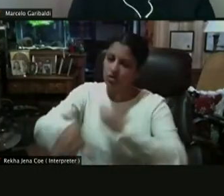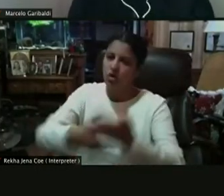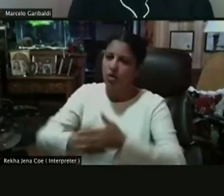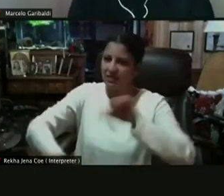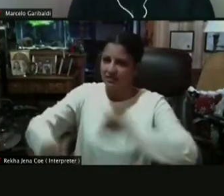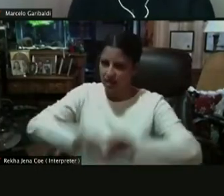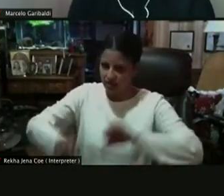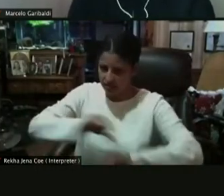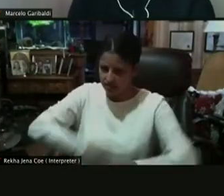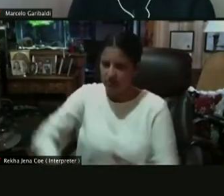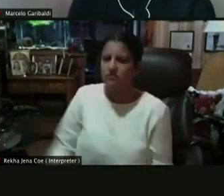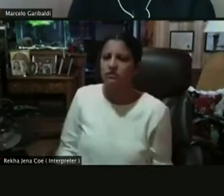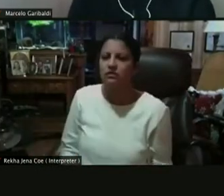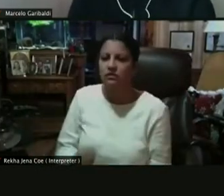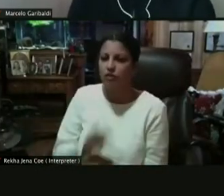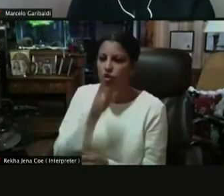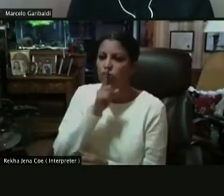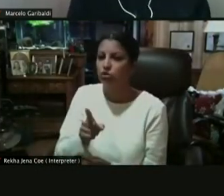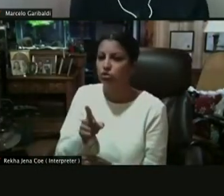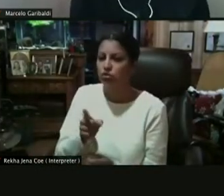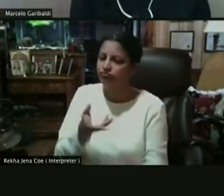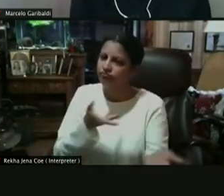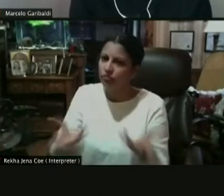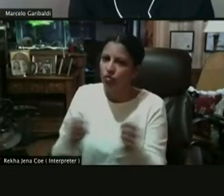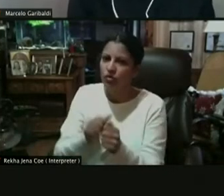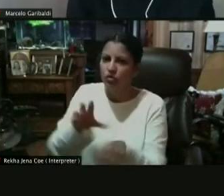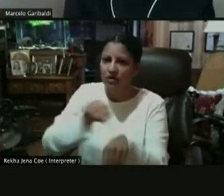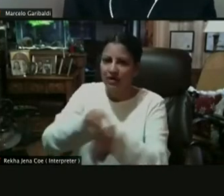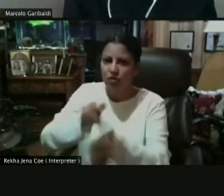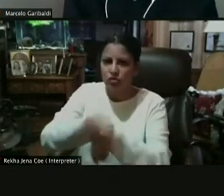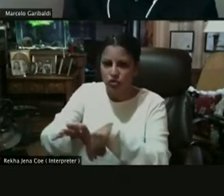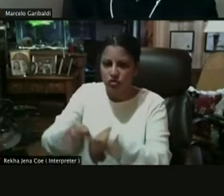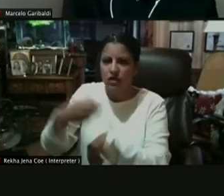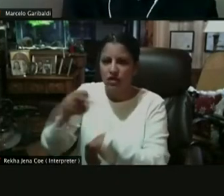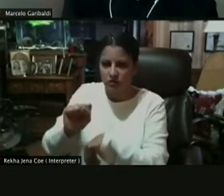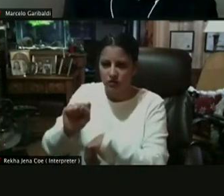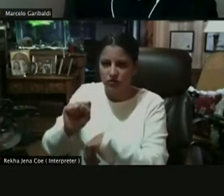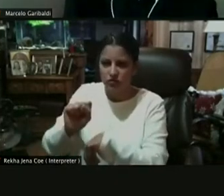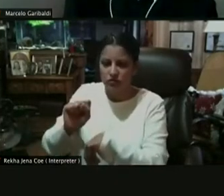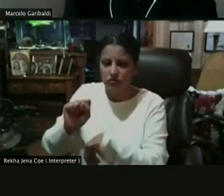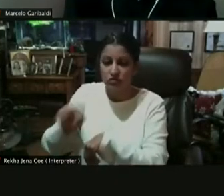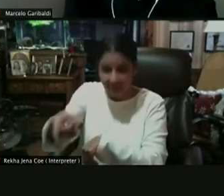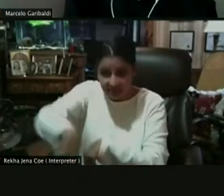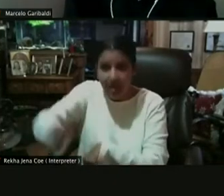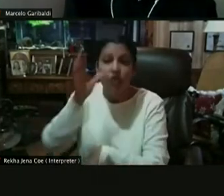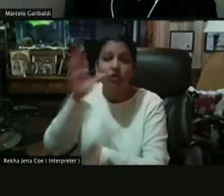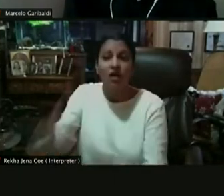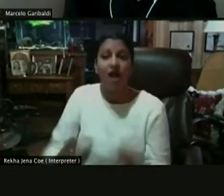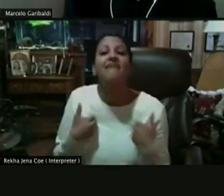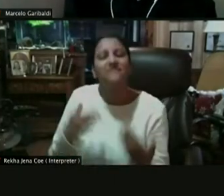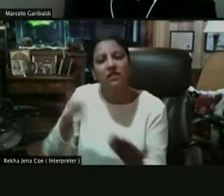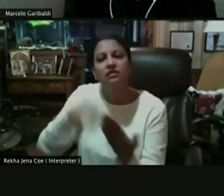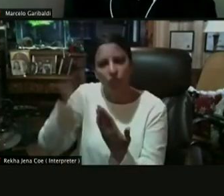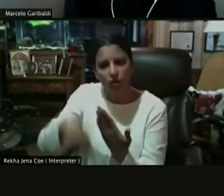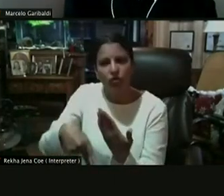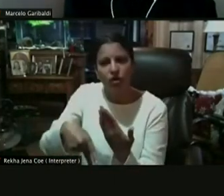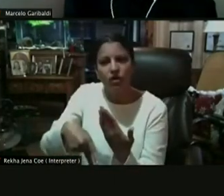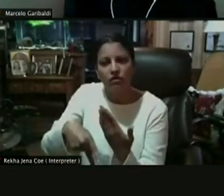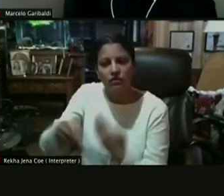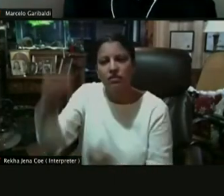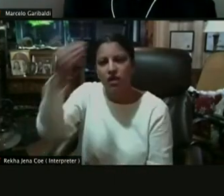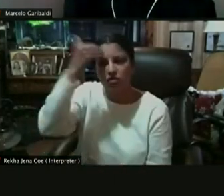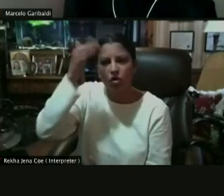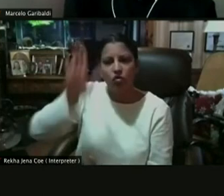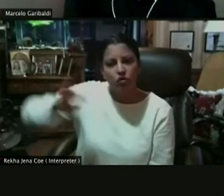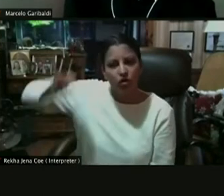to make sure that you talk to your counselors in high school because they are the ones that are going to have the programs. They know what your history is and they